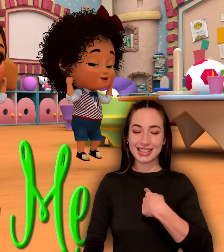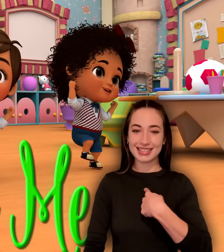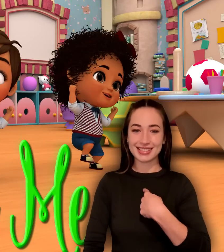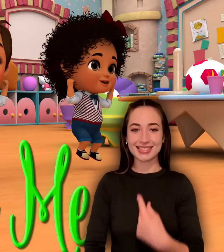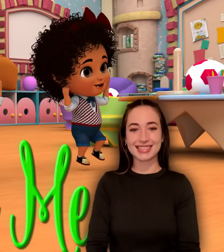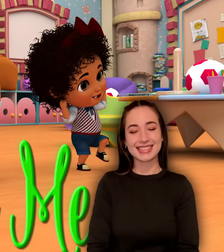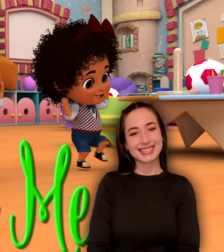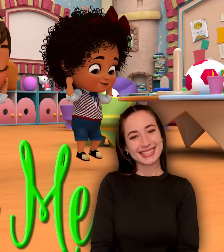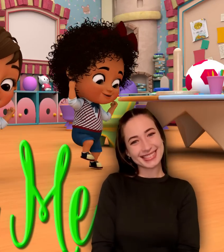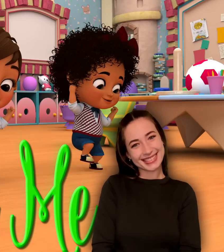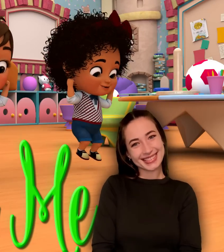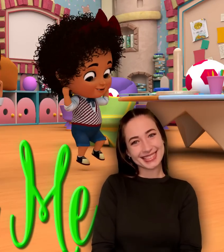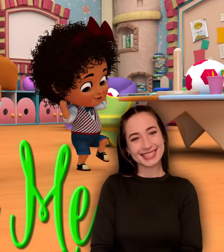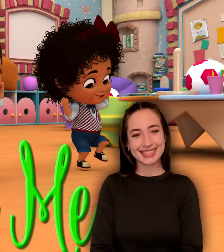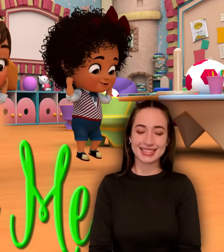dance with